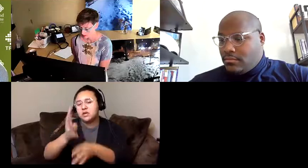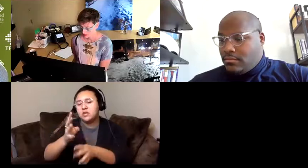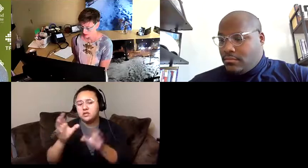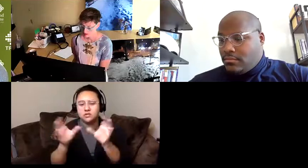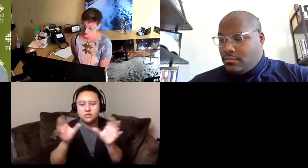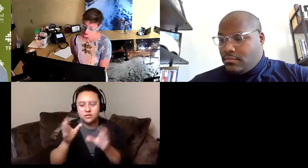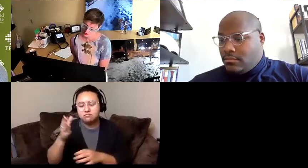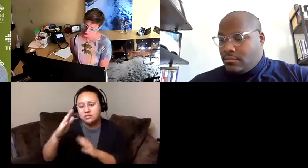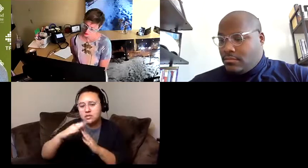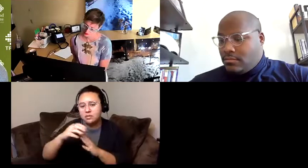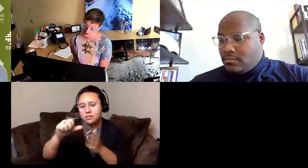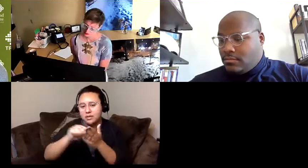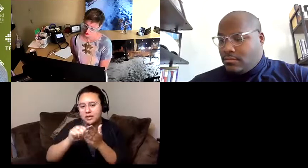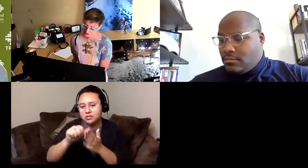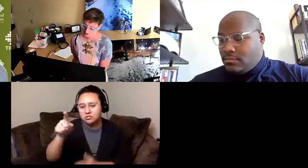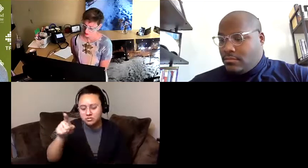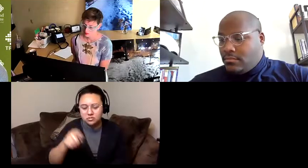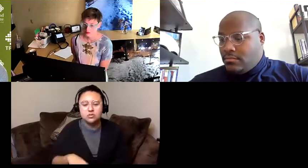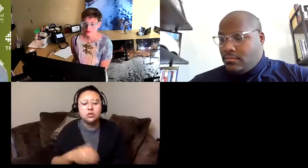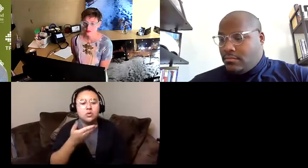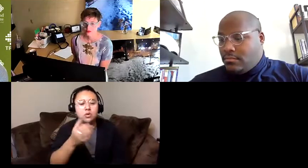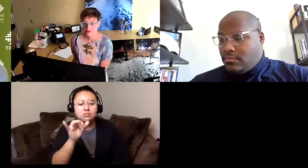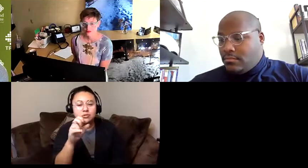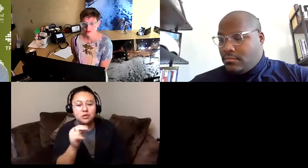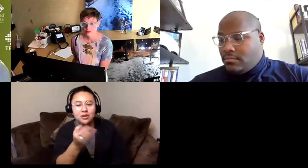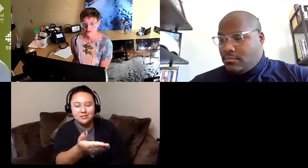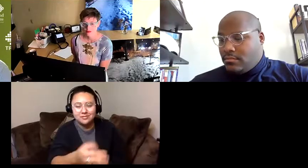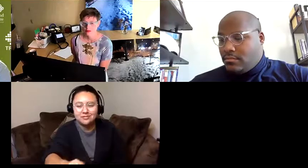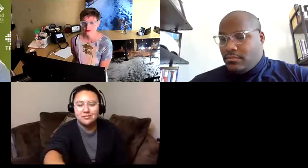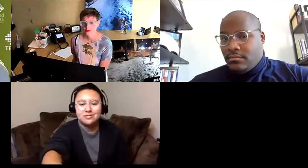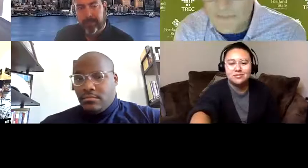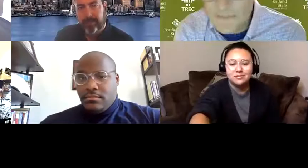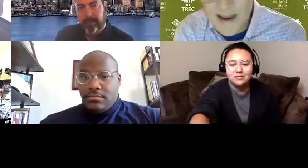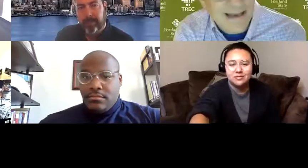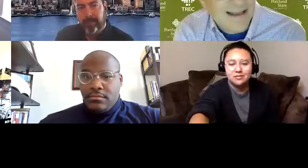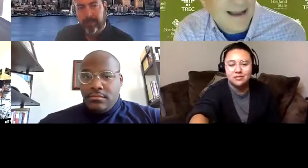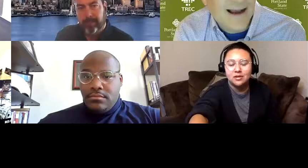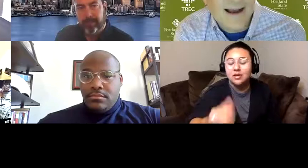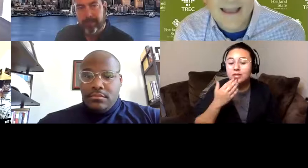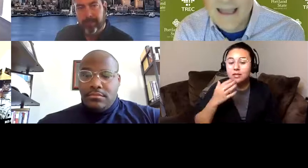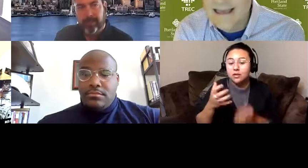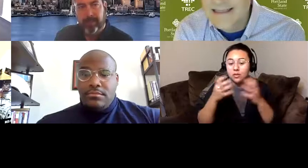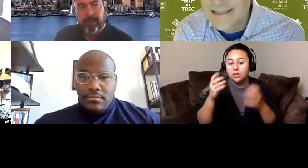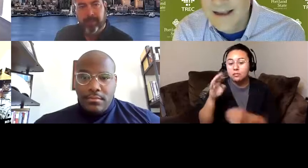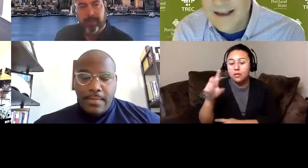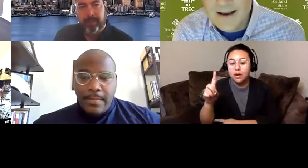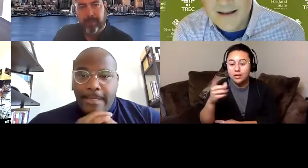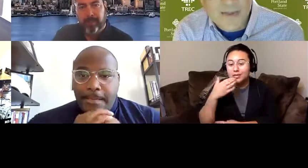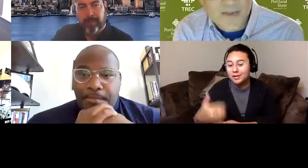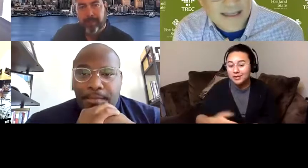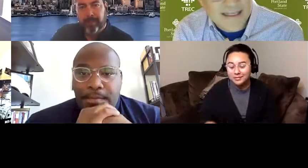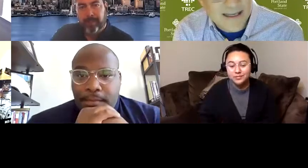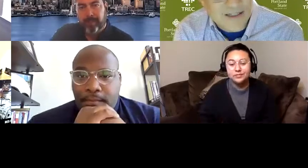delay, please welcome to your screen, John MacArthur. Hi, thanks a lot, Brad. And